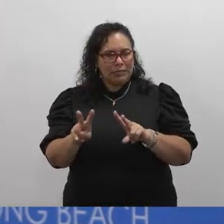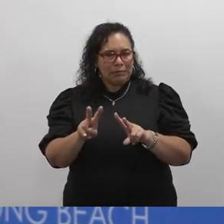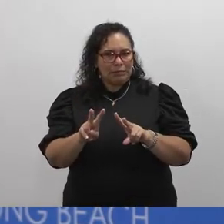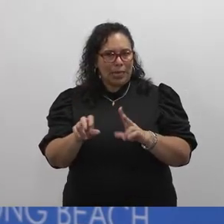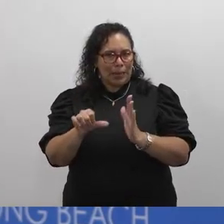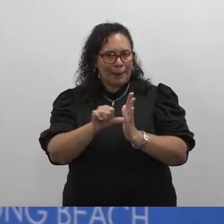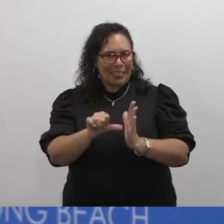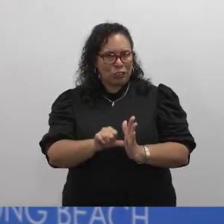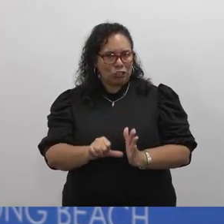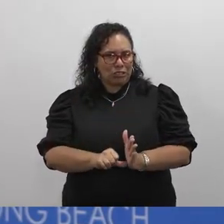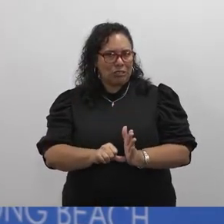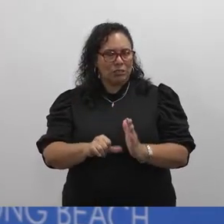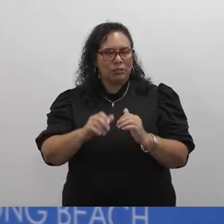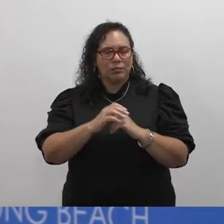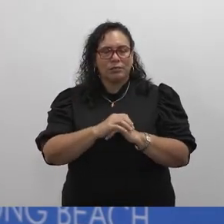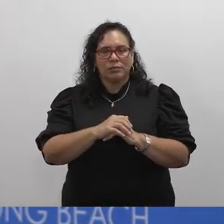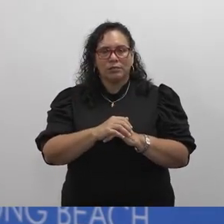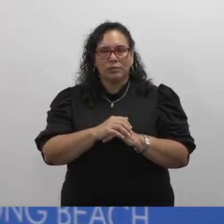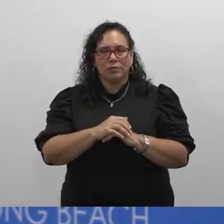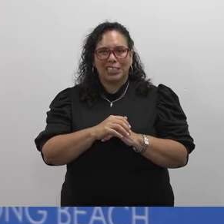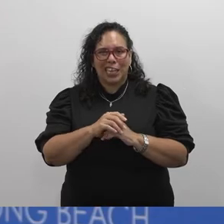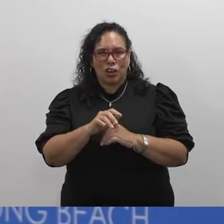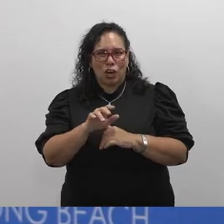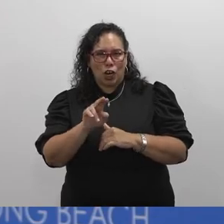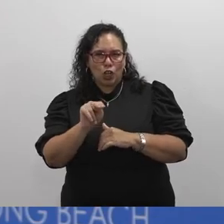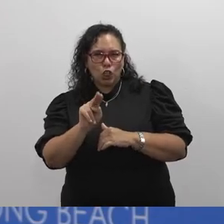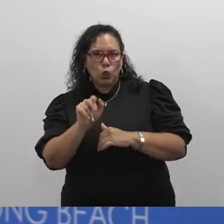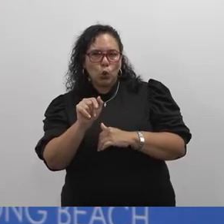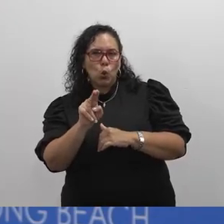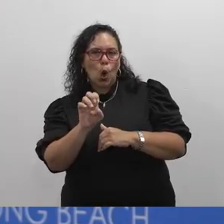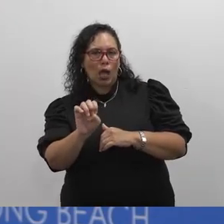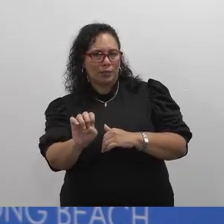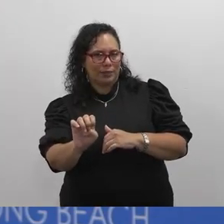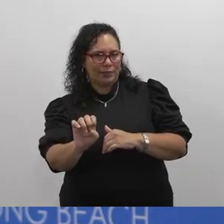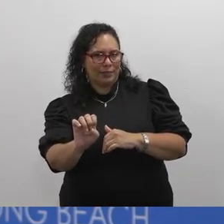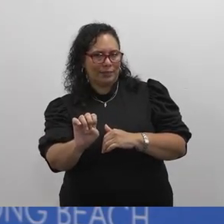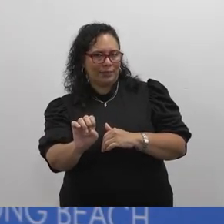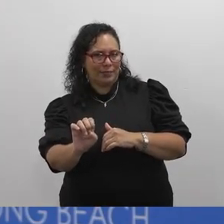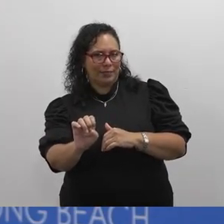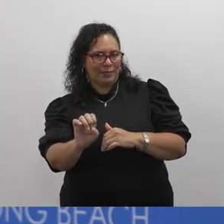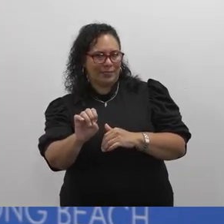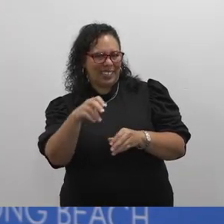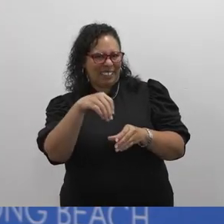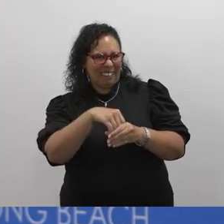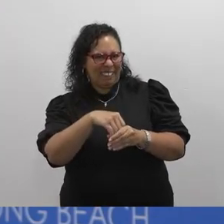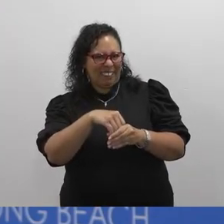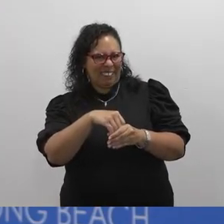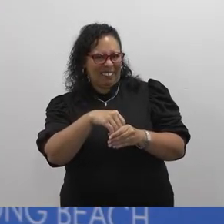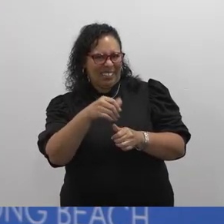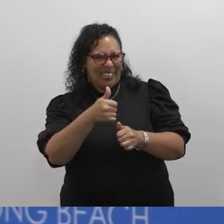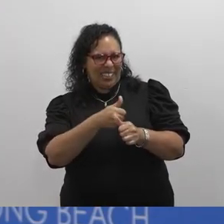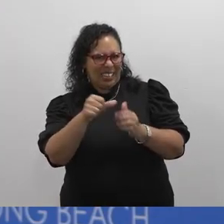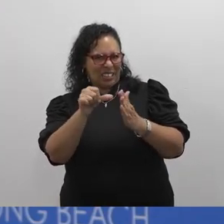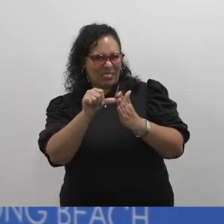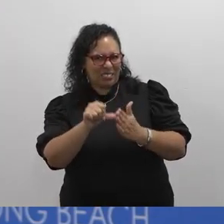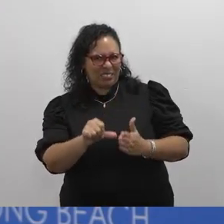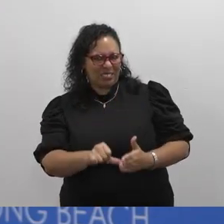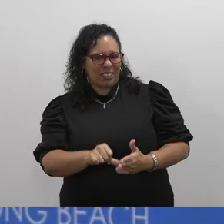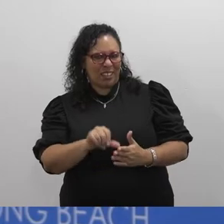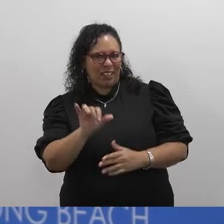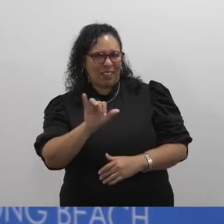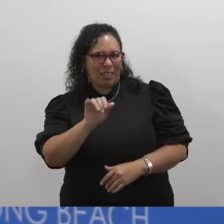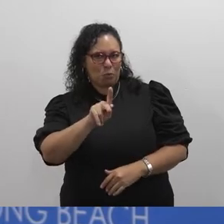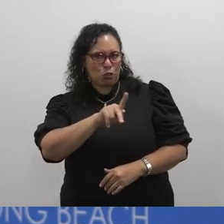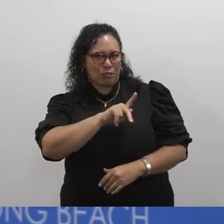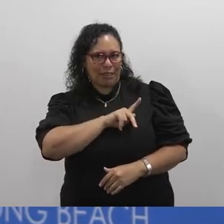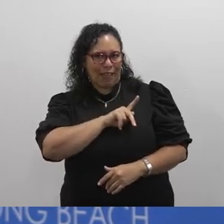there's also nuances within that that weren't necessarily talked about that are really kind of personality components that have been